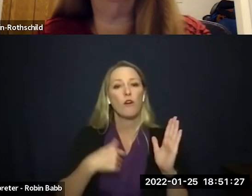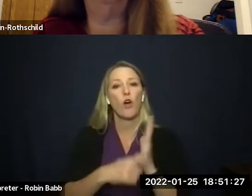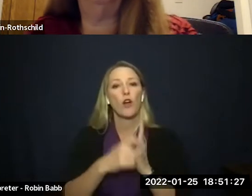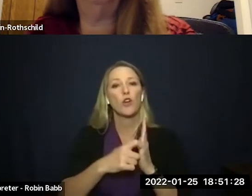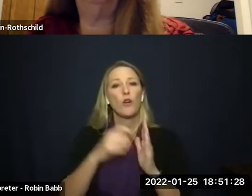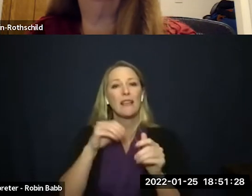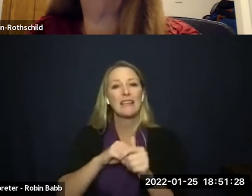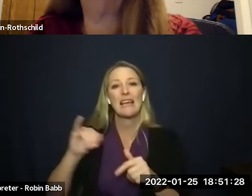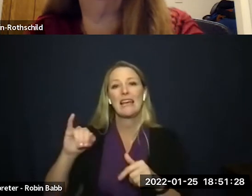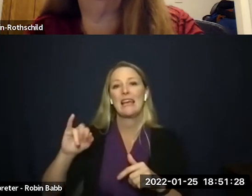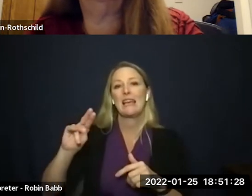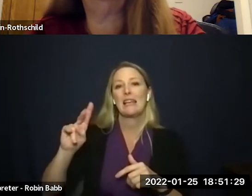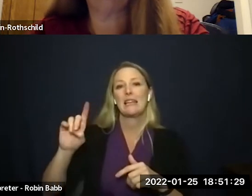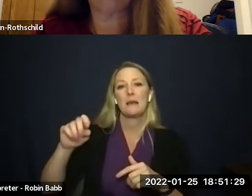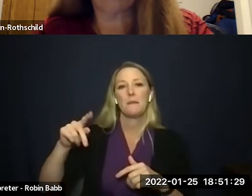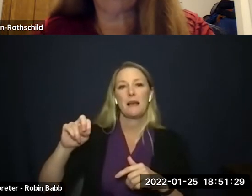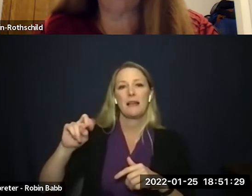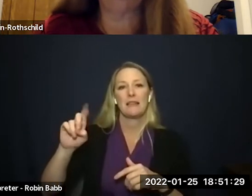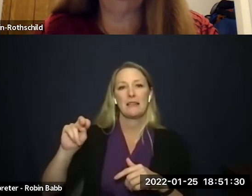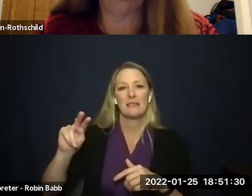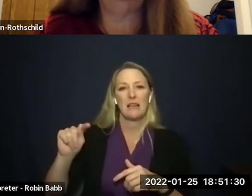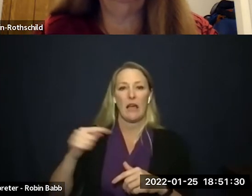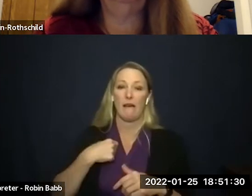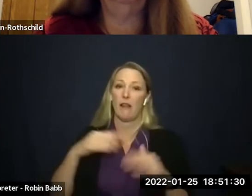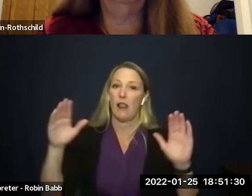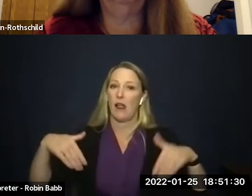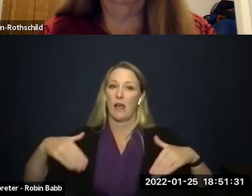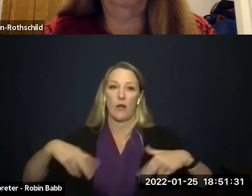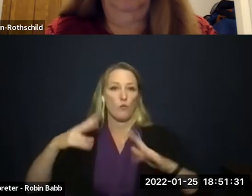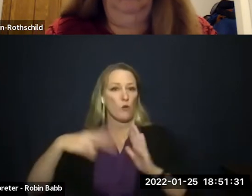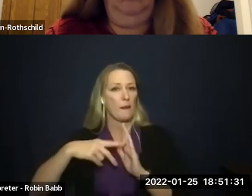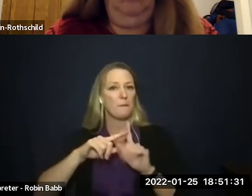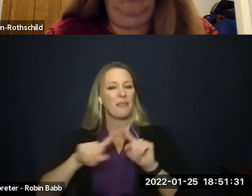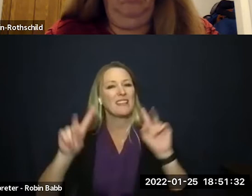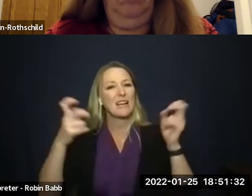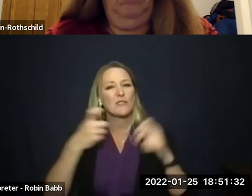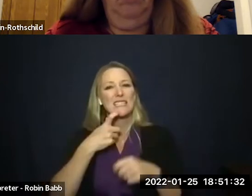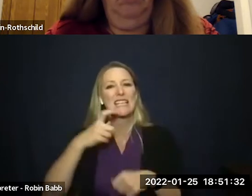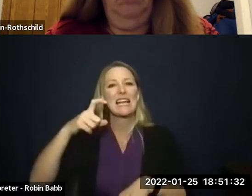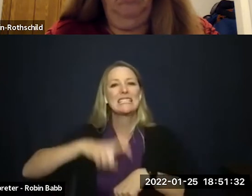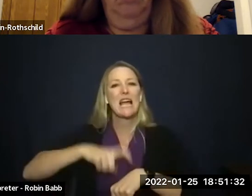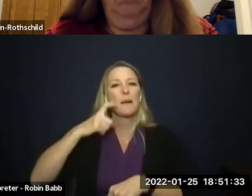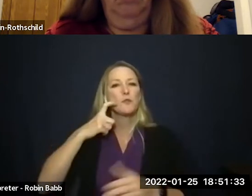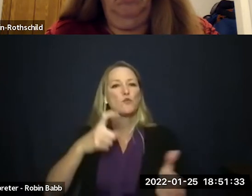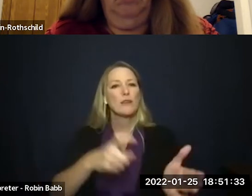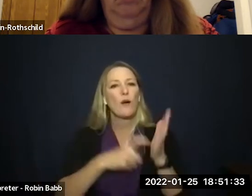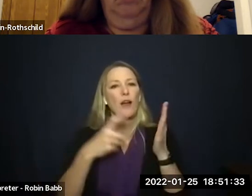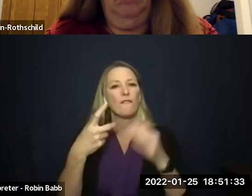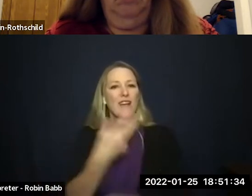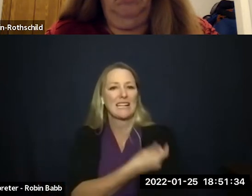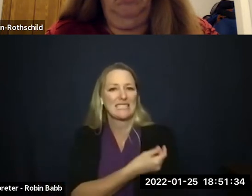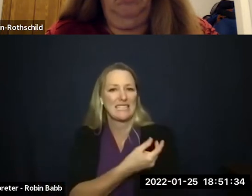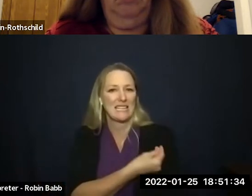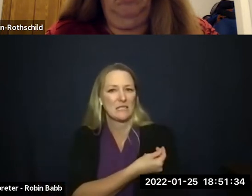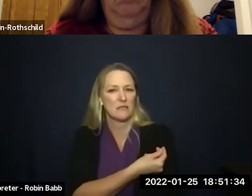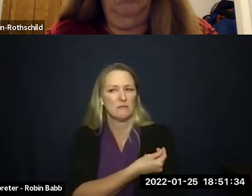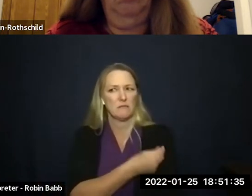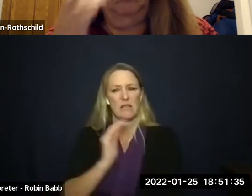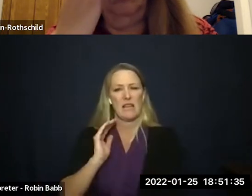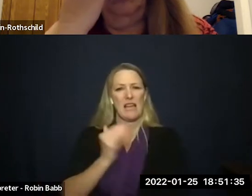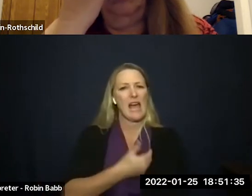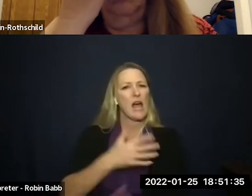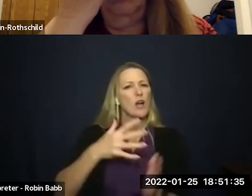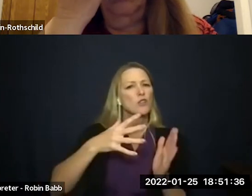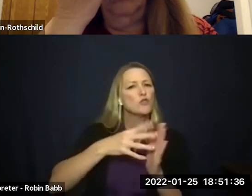independent and the title having a chance to read it but it says it's time to require vaccines our students teachers and